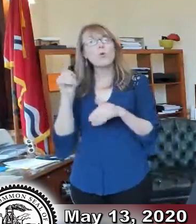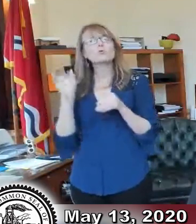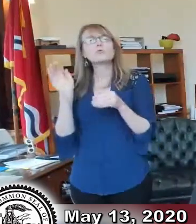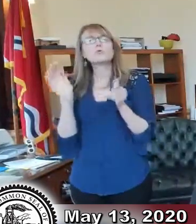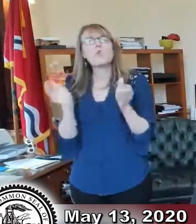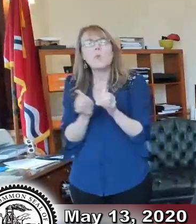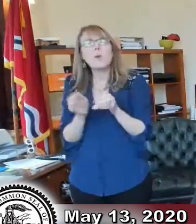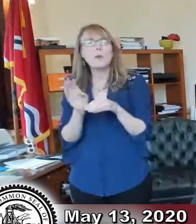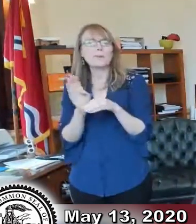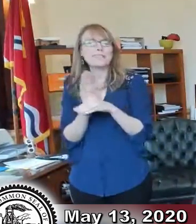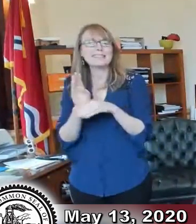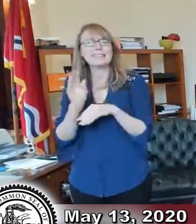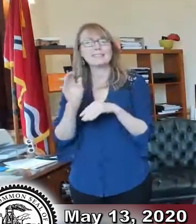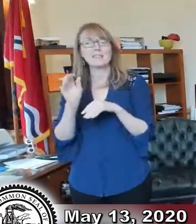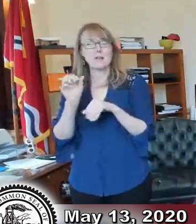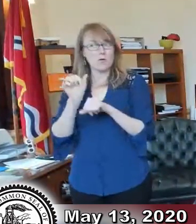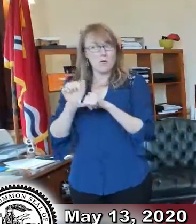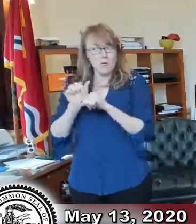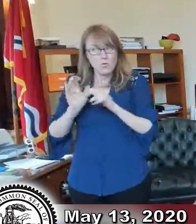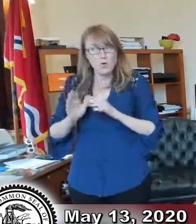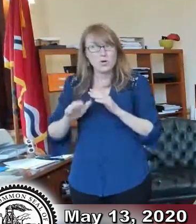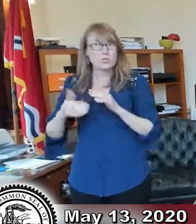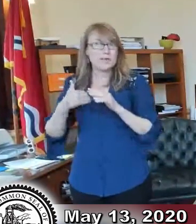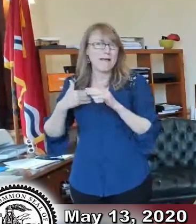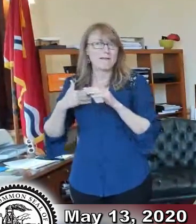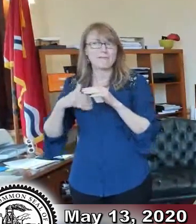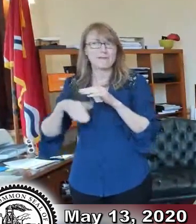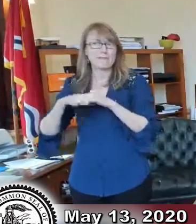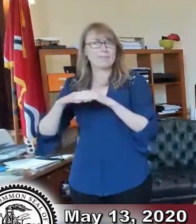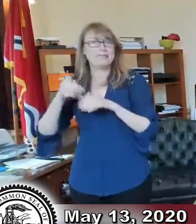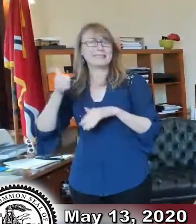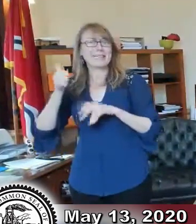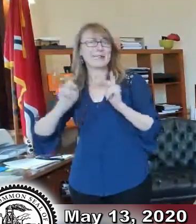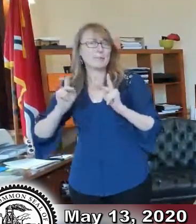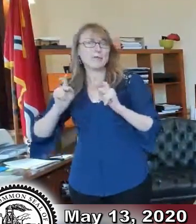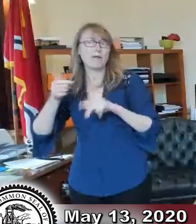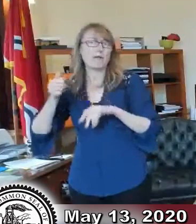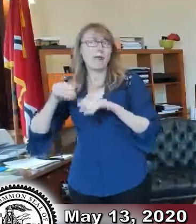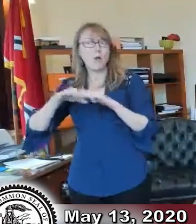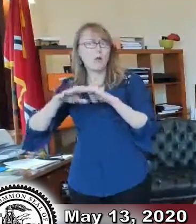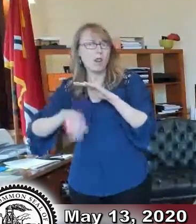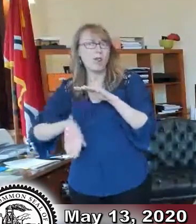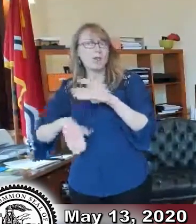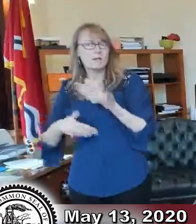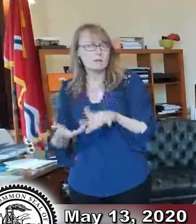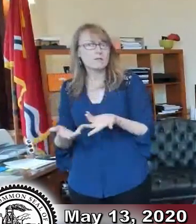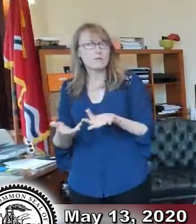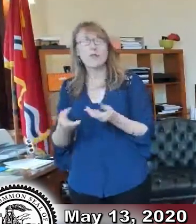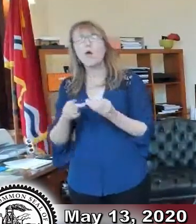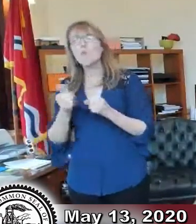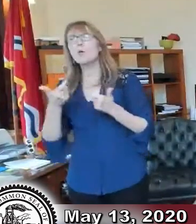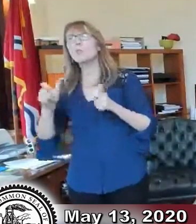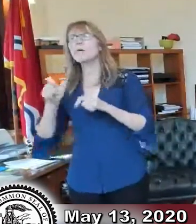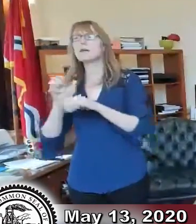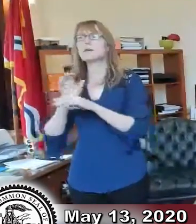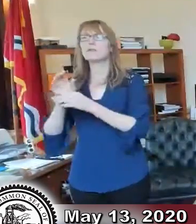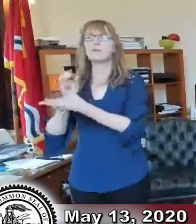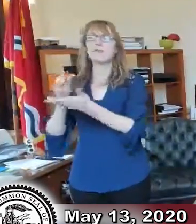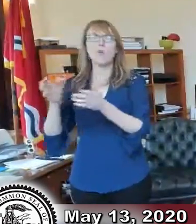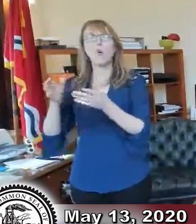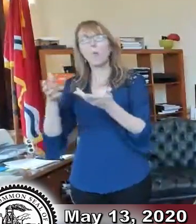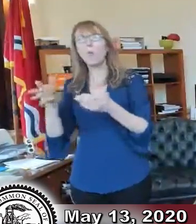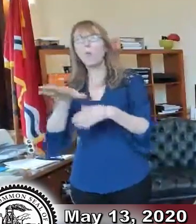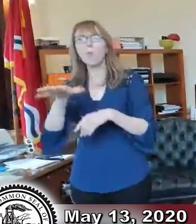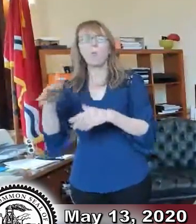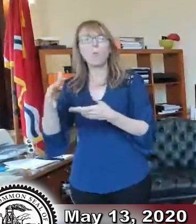people, most businesses, large businesses, we know they have been able to buy masks, buy gloves, buy the things that they need.